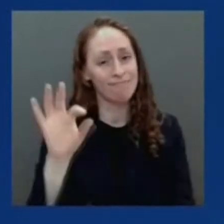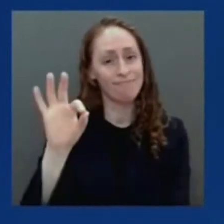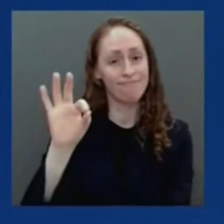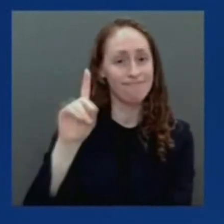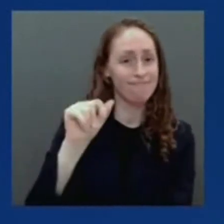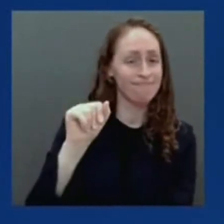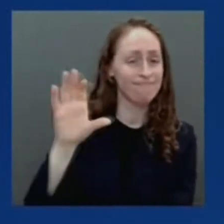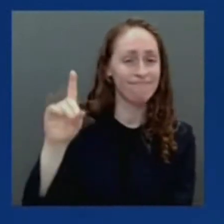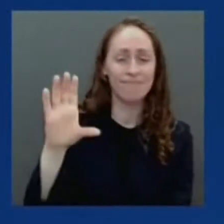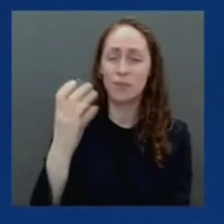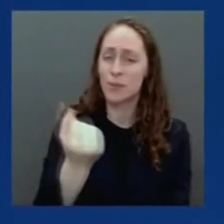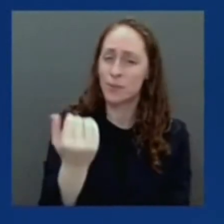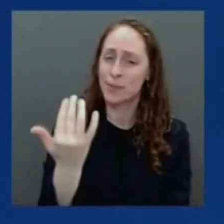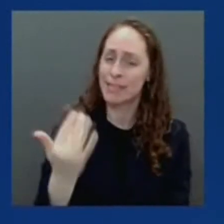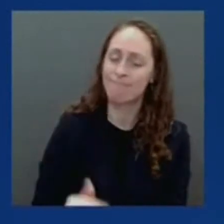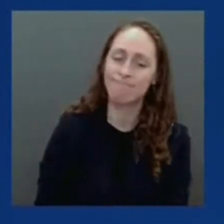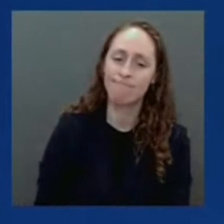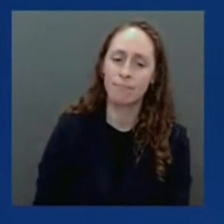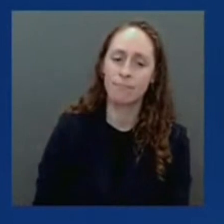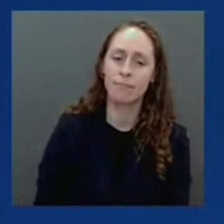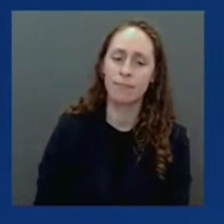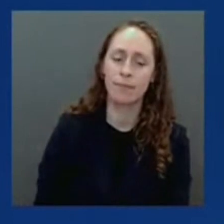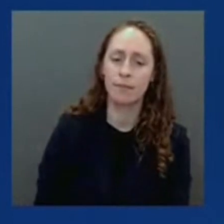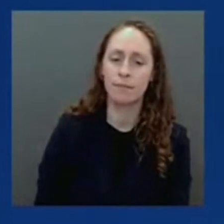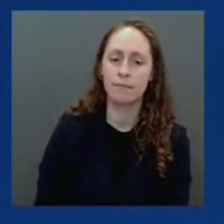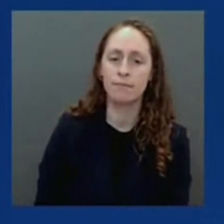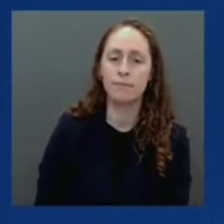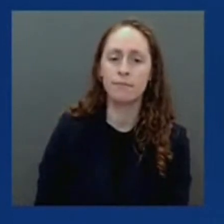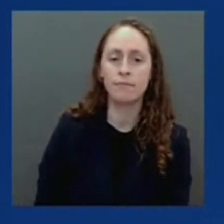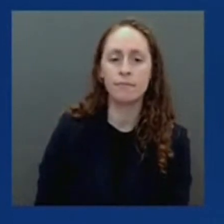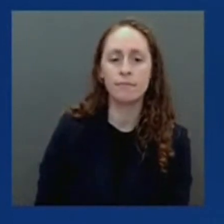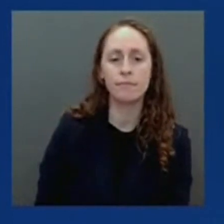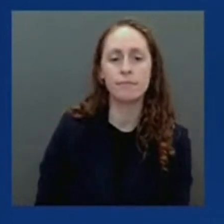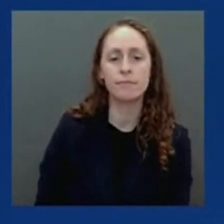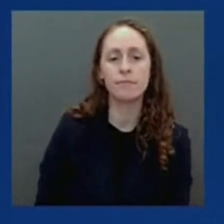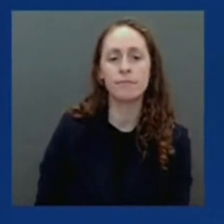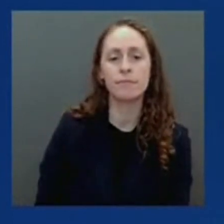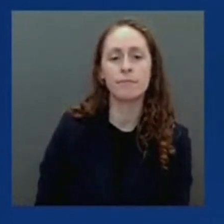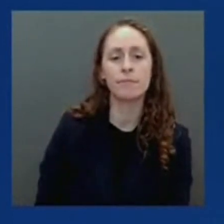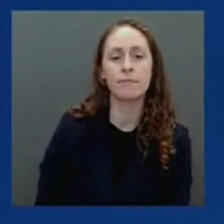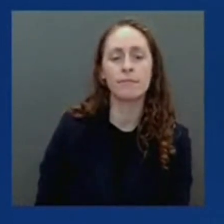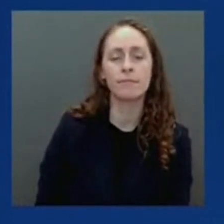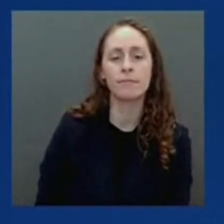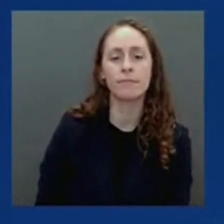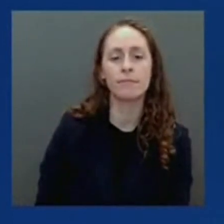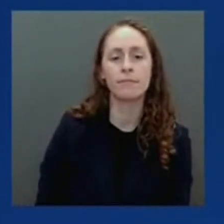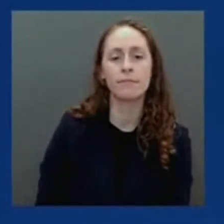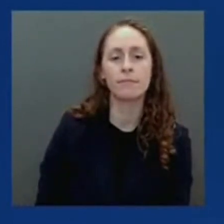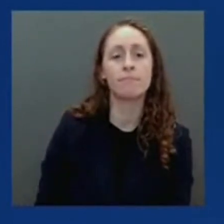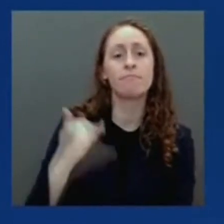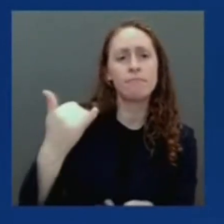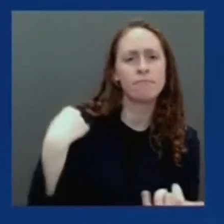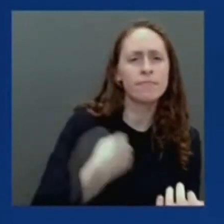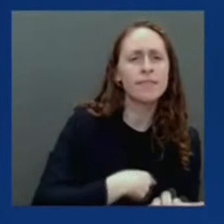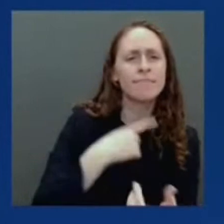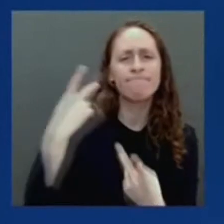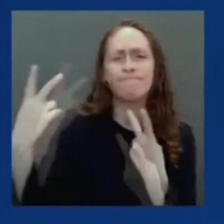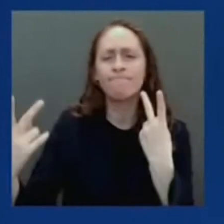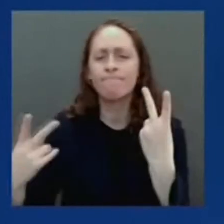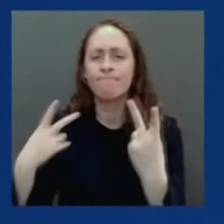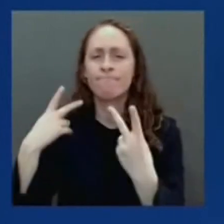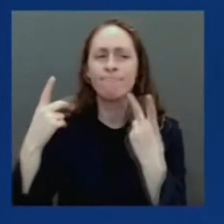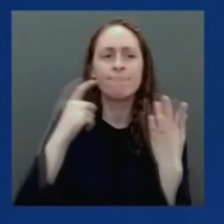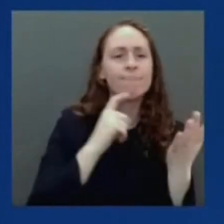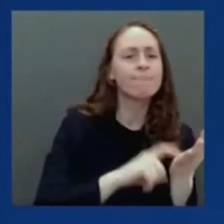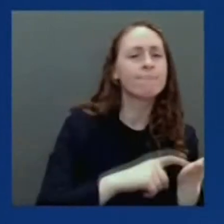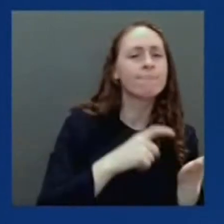So our genomic surveillance now is detecting BA2, projecting around 1.5% in this country. Of course, that